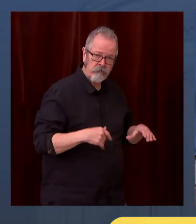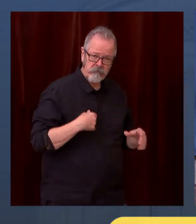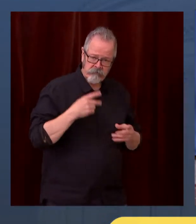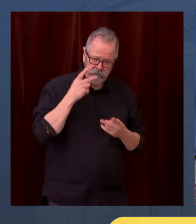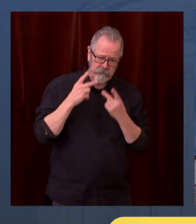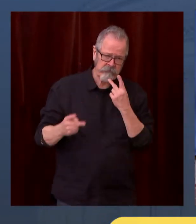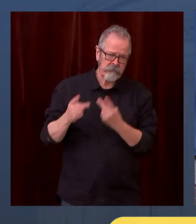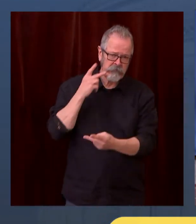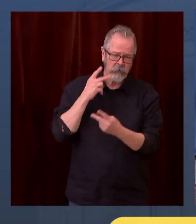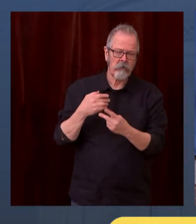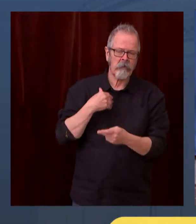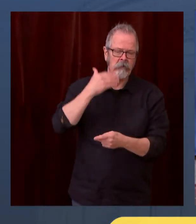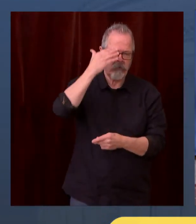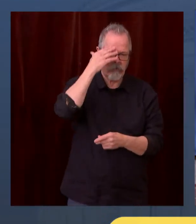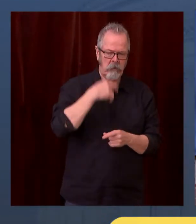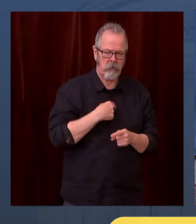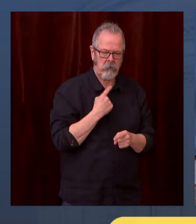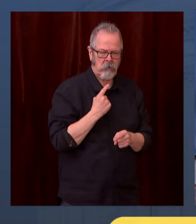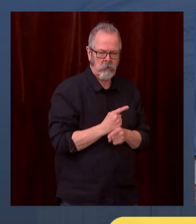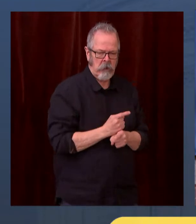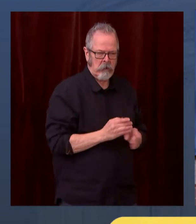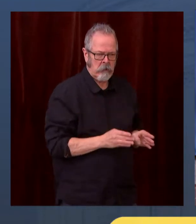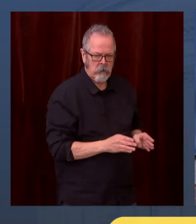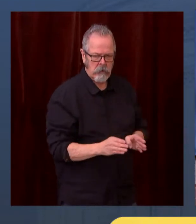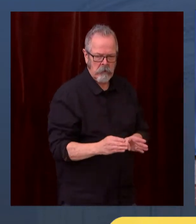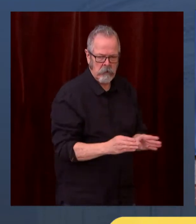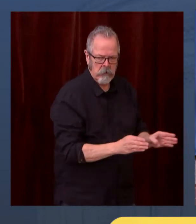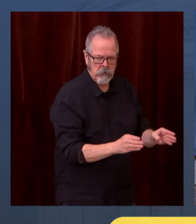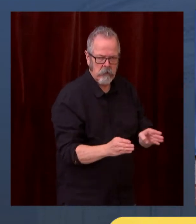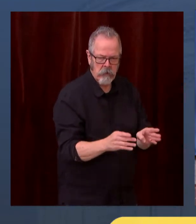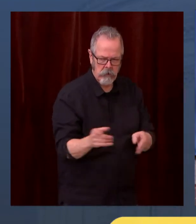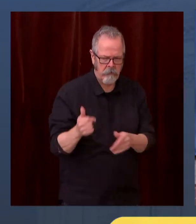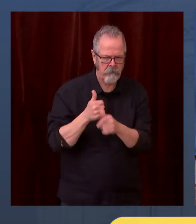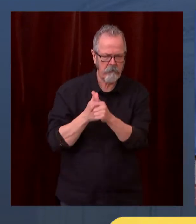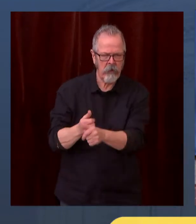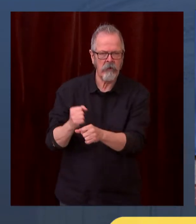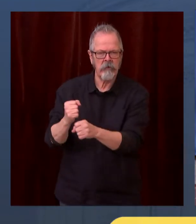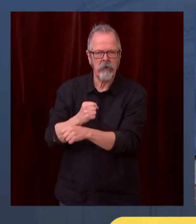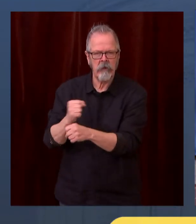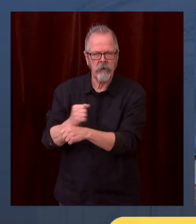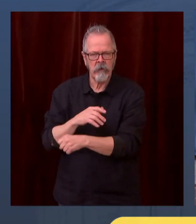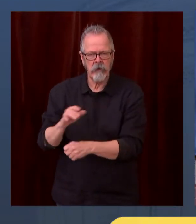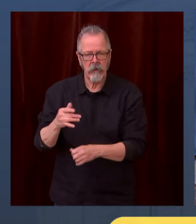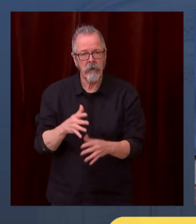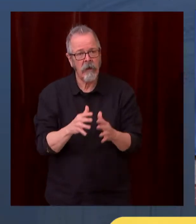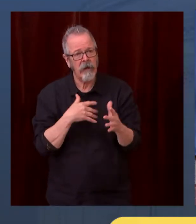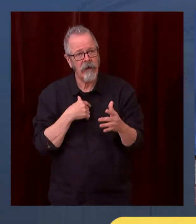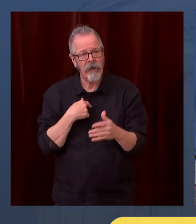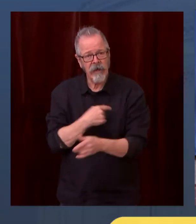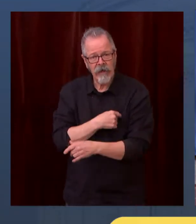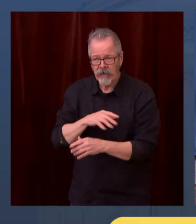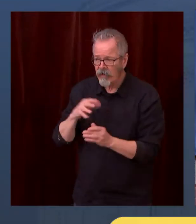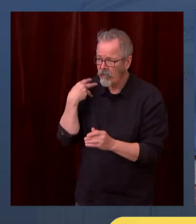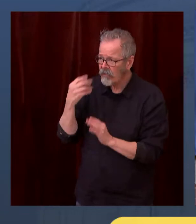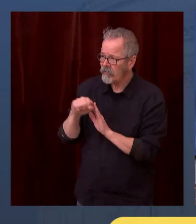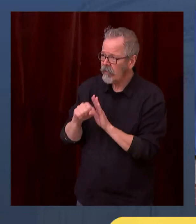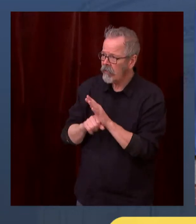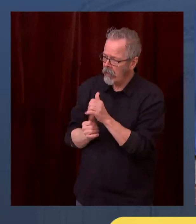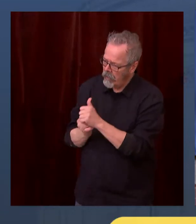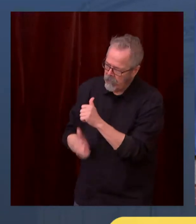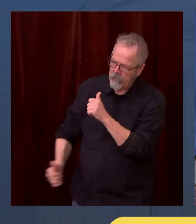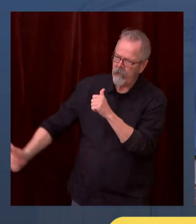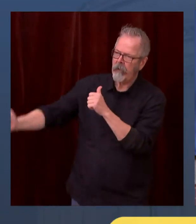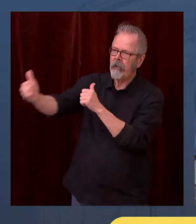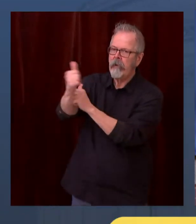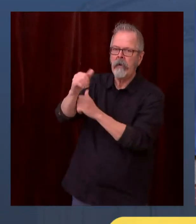them, have put us ahead of 45 other states. Now, everybody can have a rational argument against what